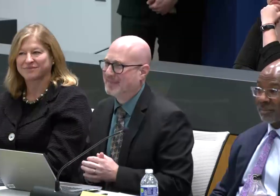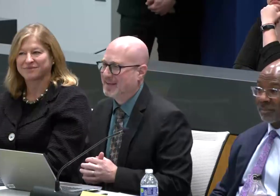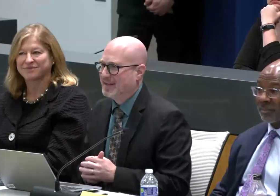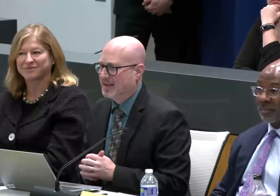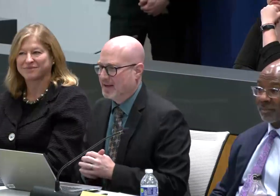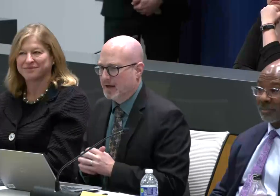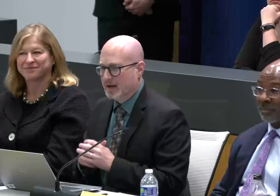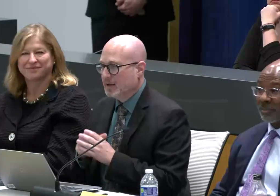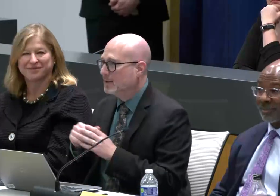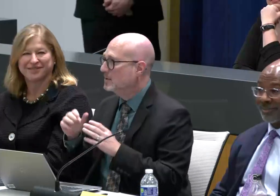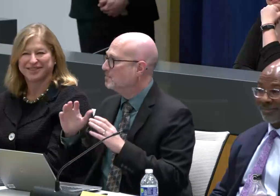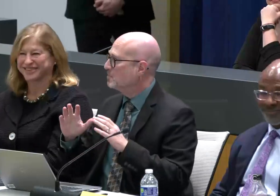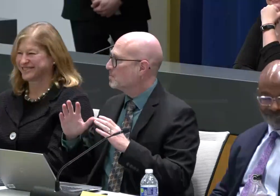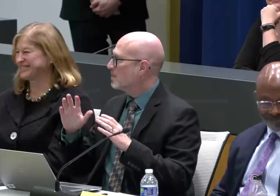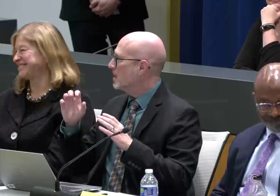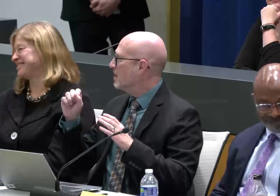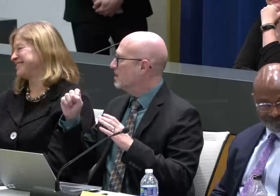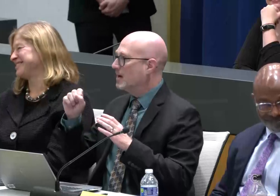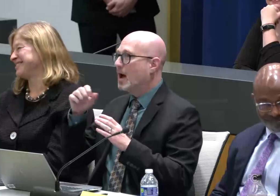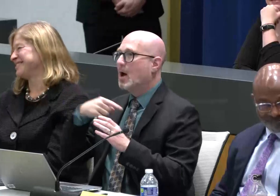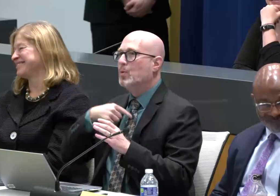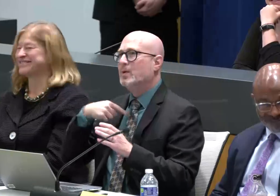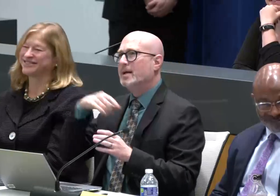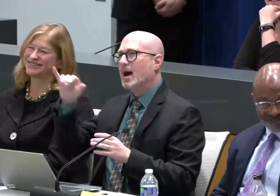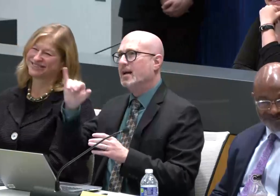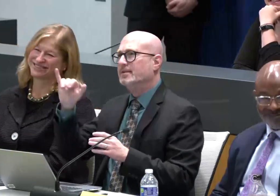via this phone number.